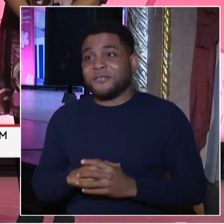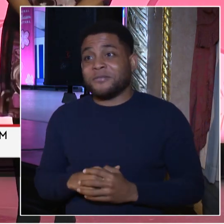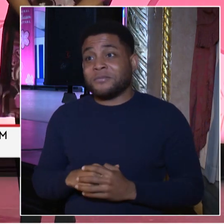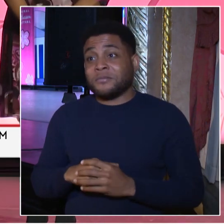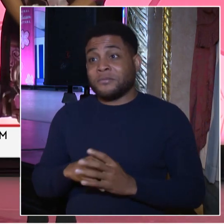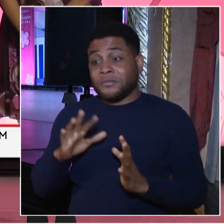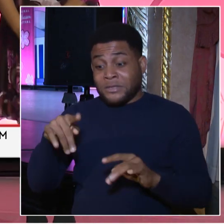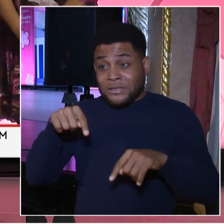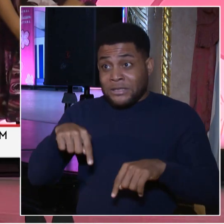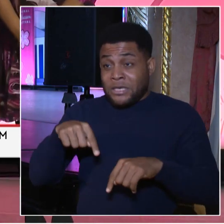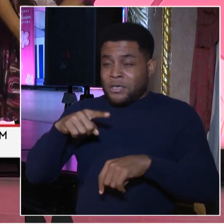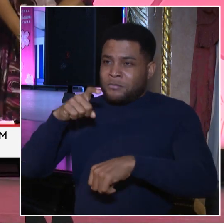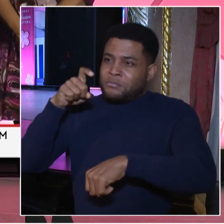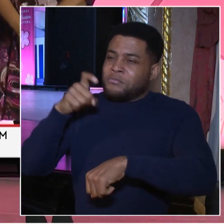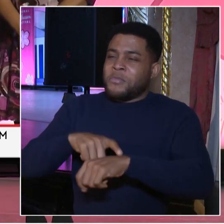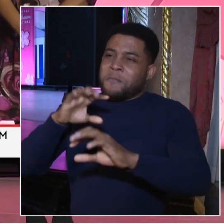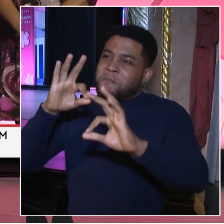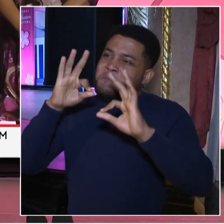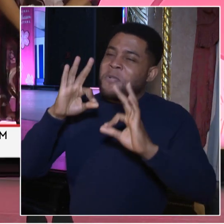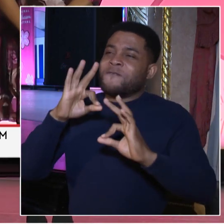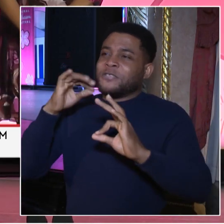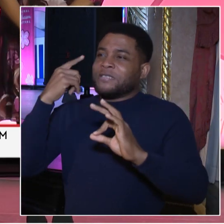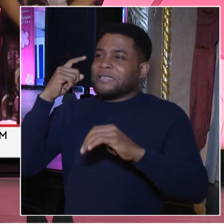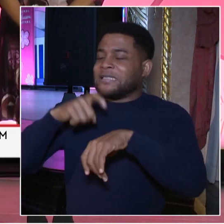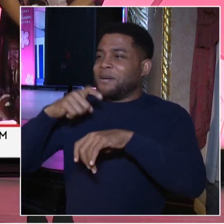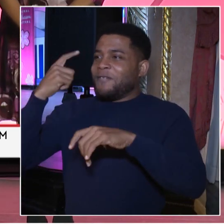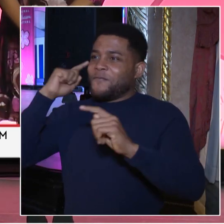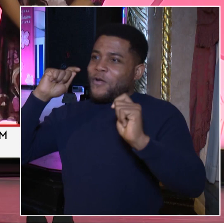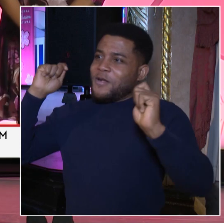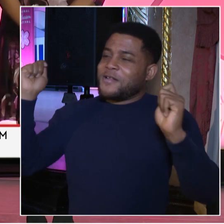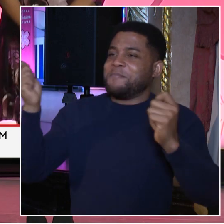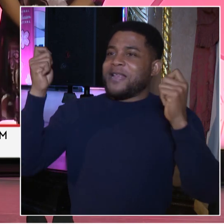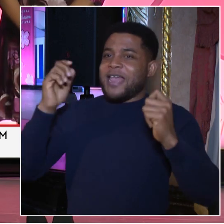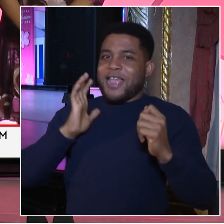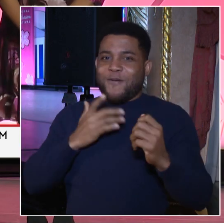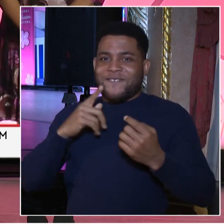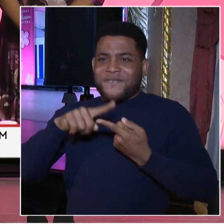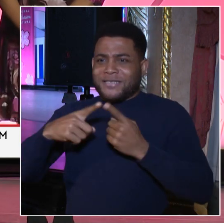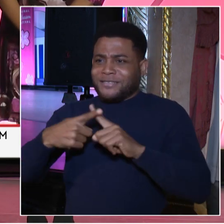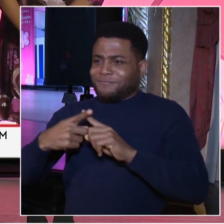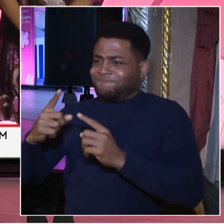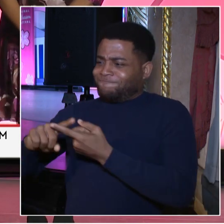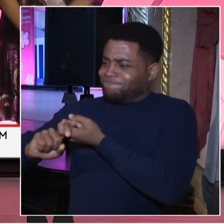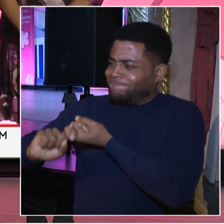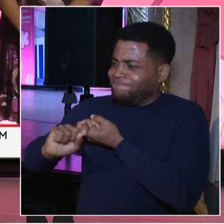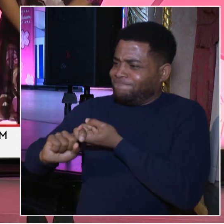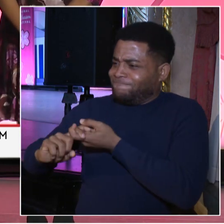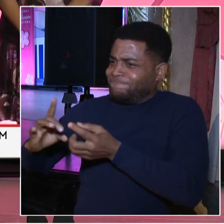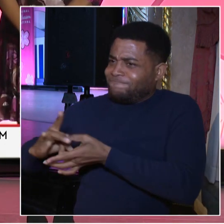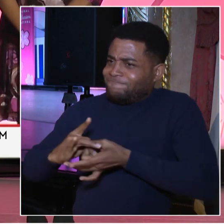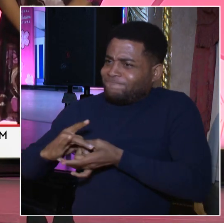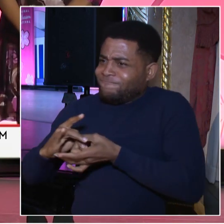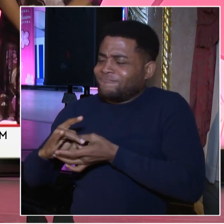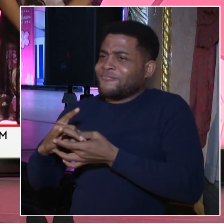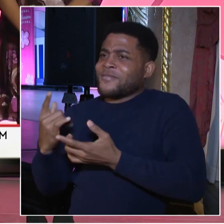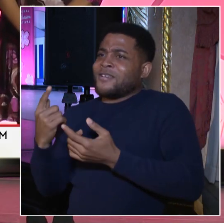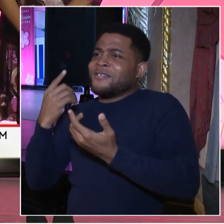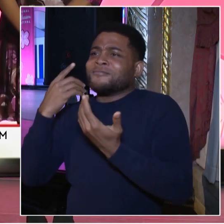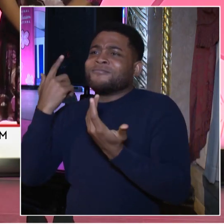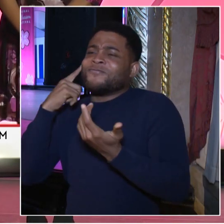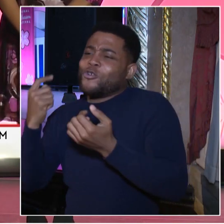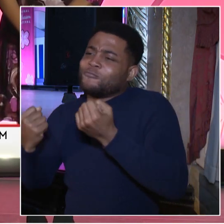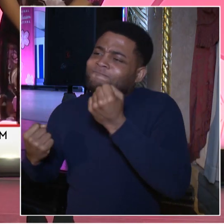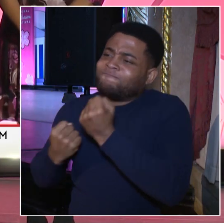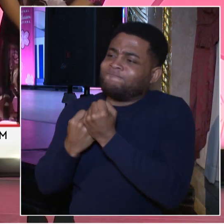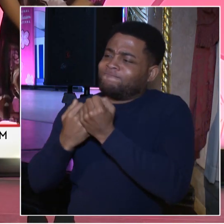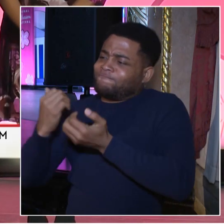the long-standing friendship between our two countries and to further bolster the bonds between two peoples.